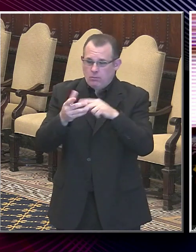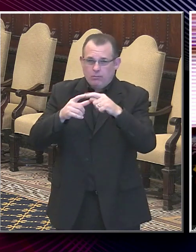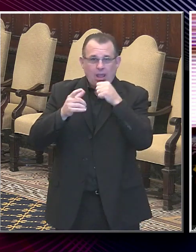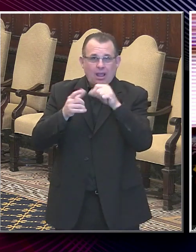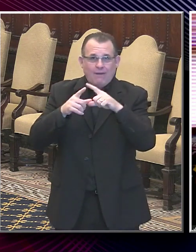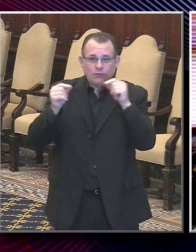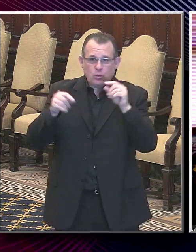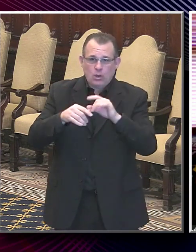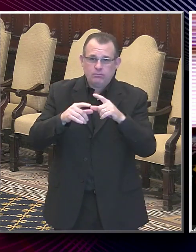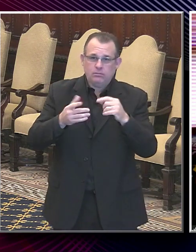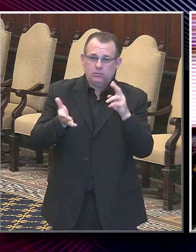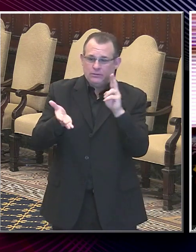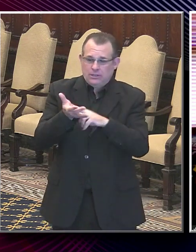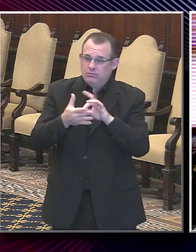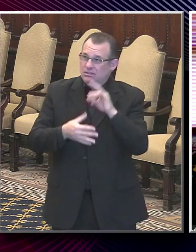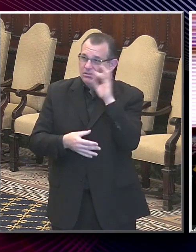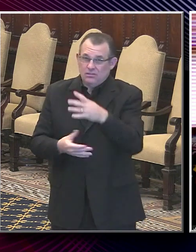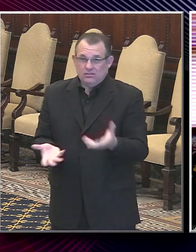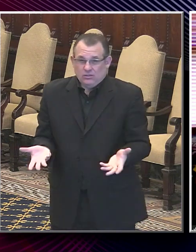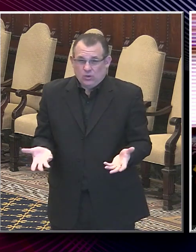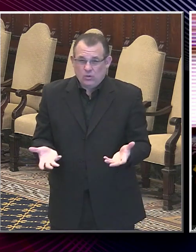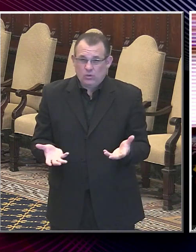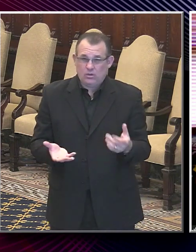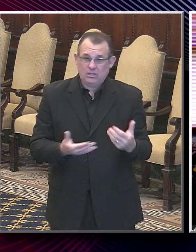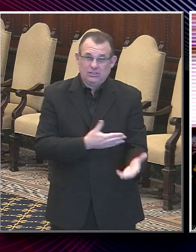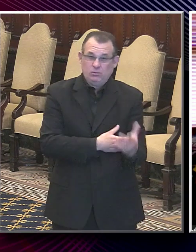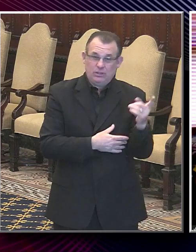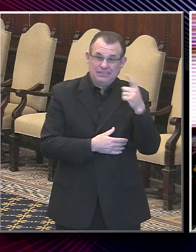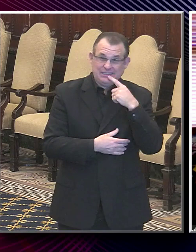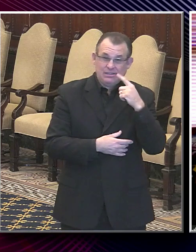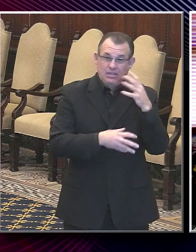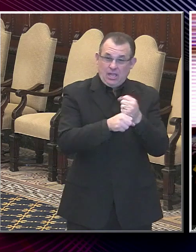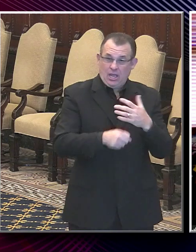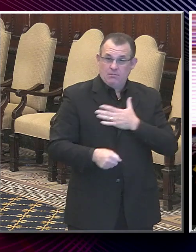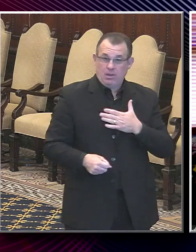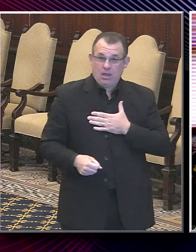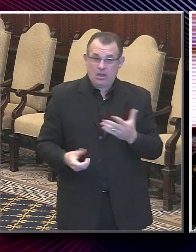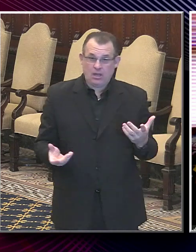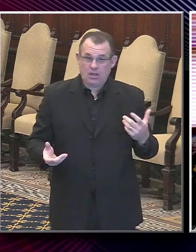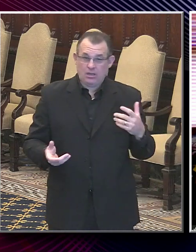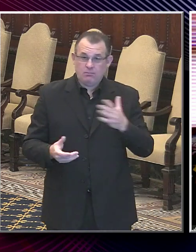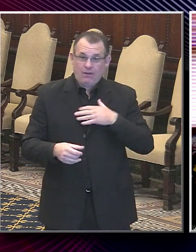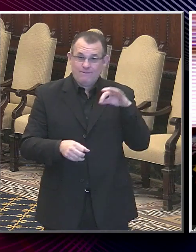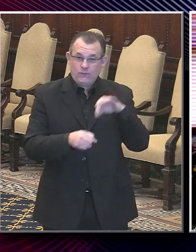And I just got an email this morning saying that they've received it, and my ballot will be counted.